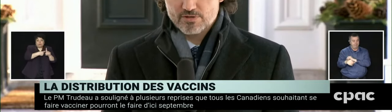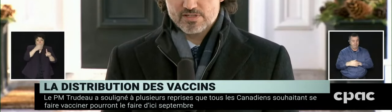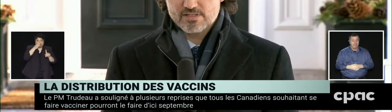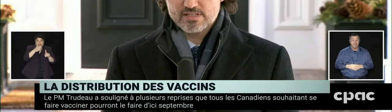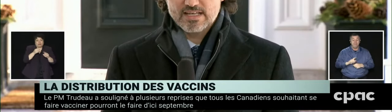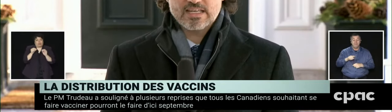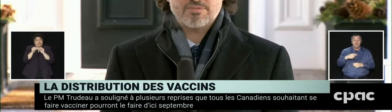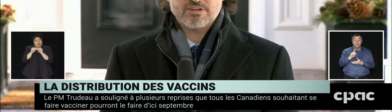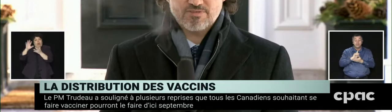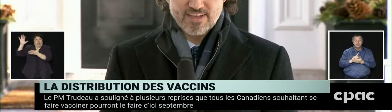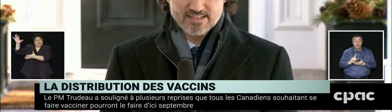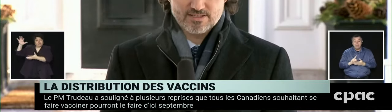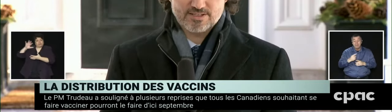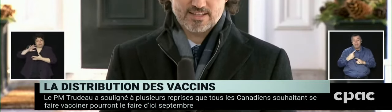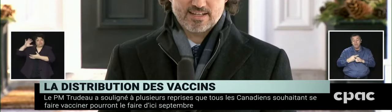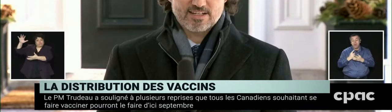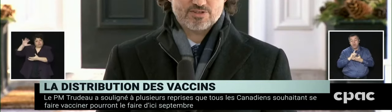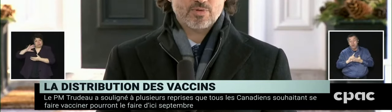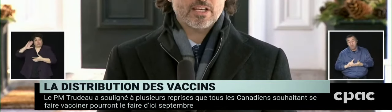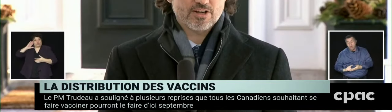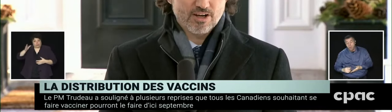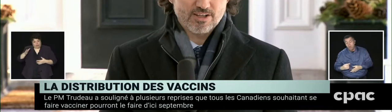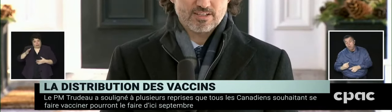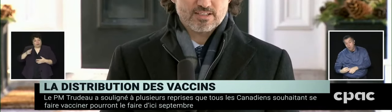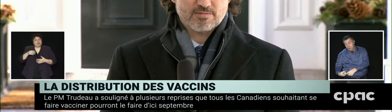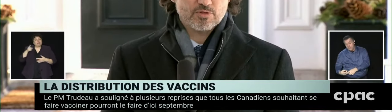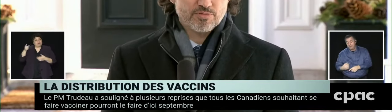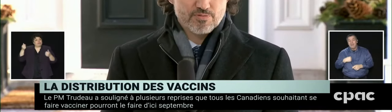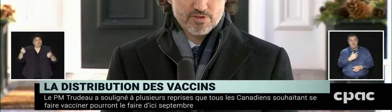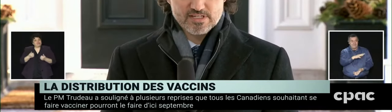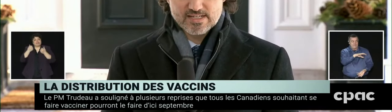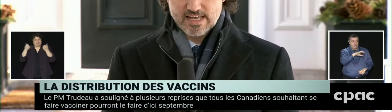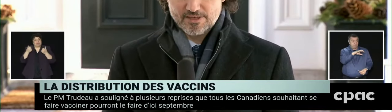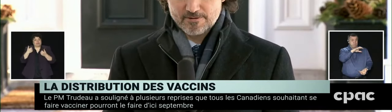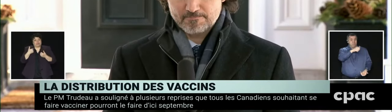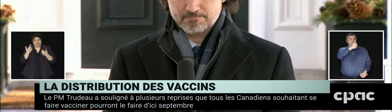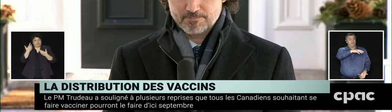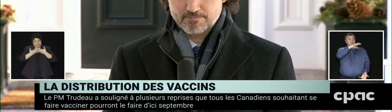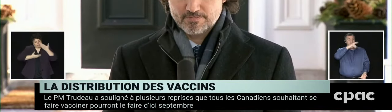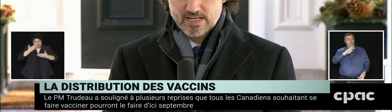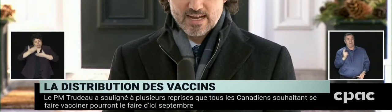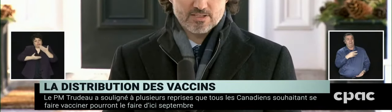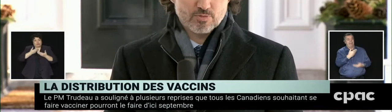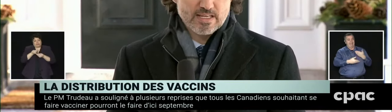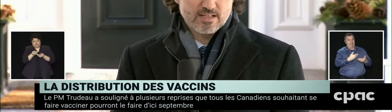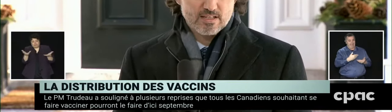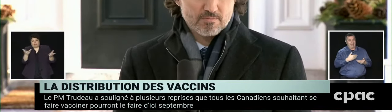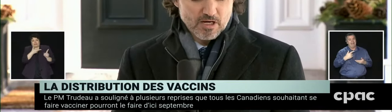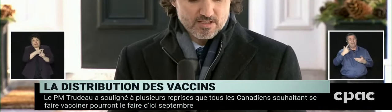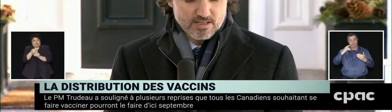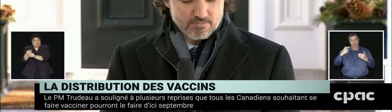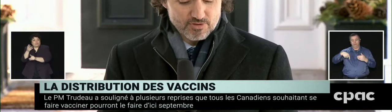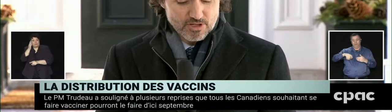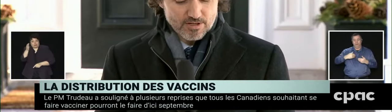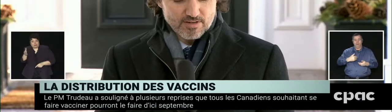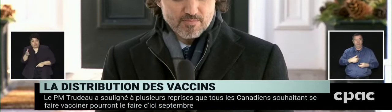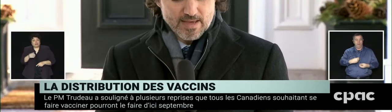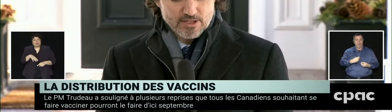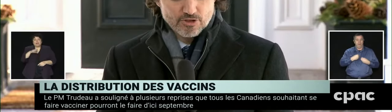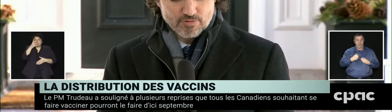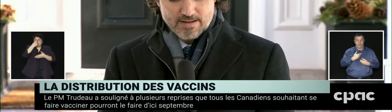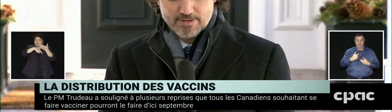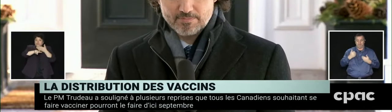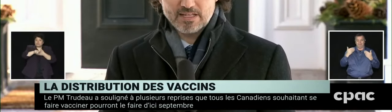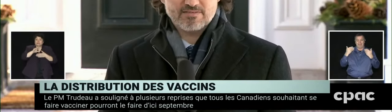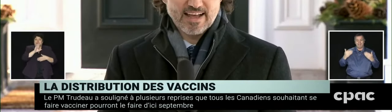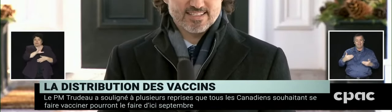more doses, even faster, so we can all move through this together. Next week marks the start of a